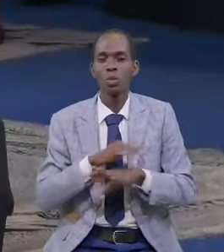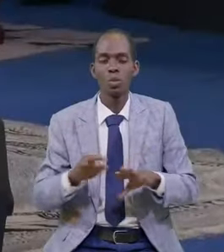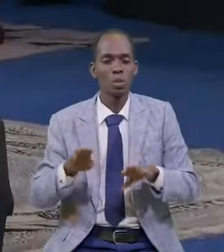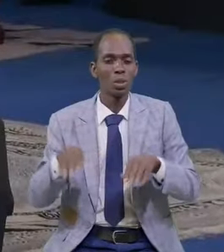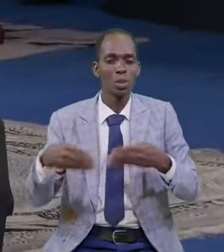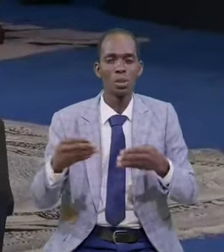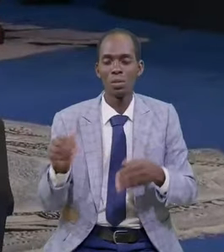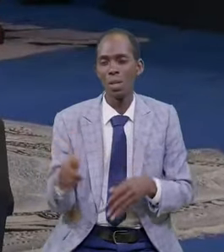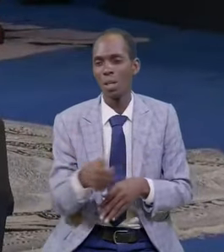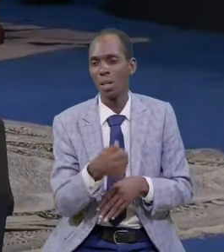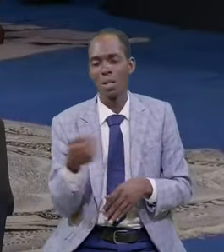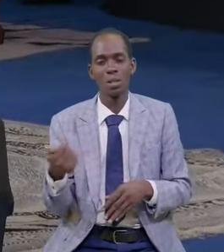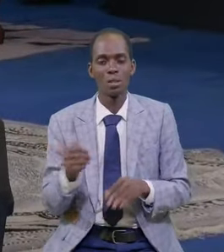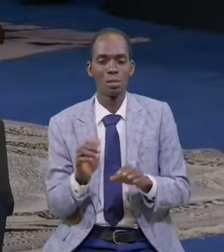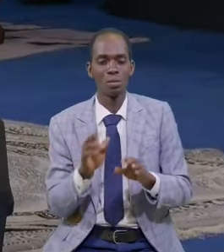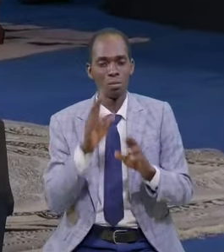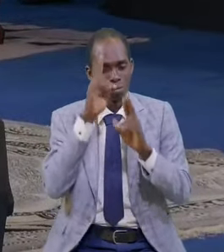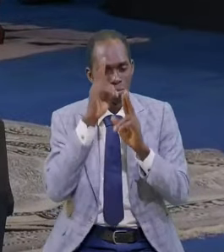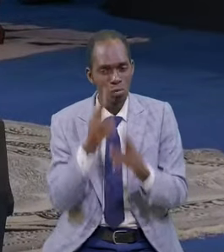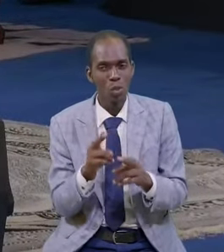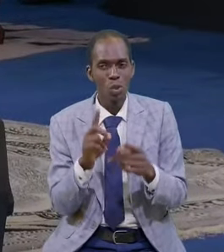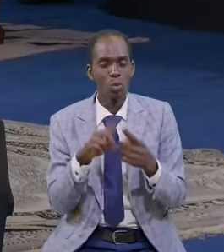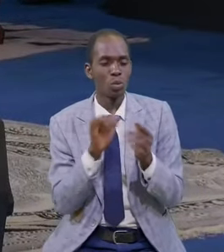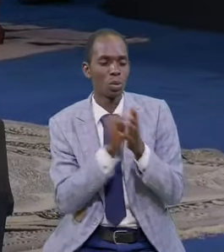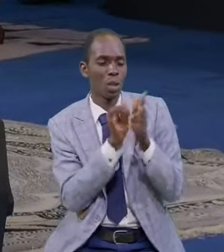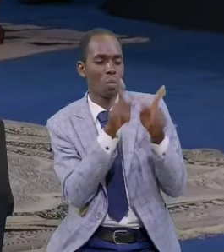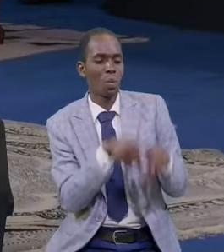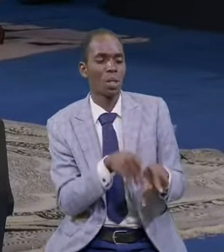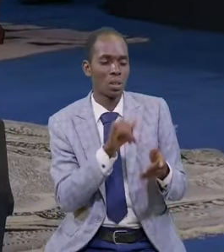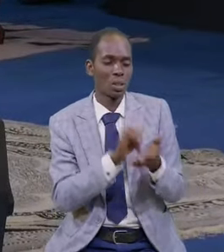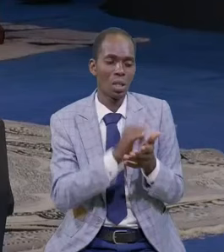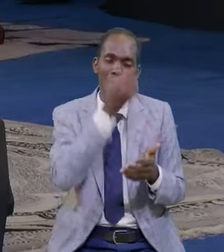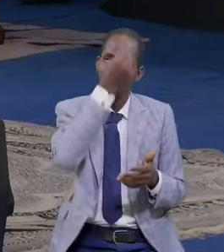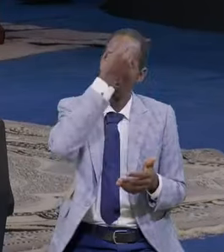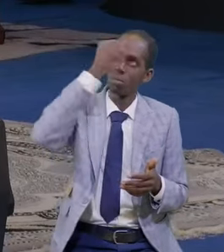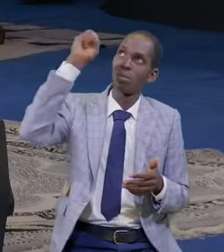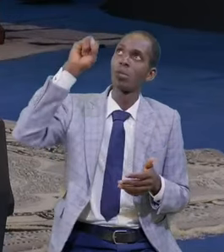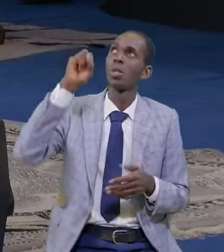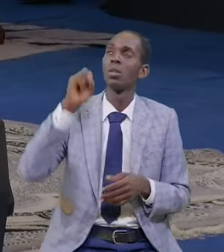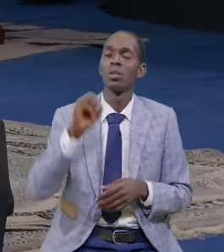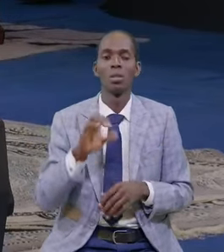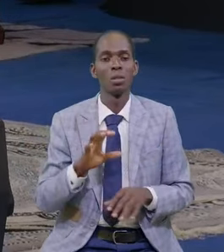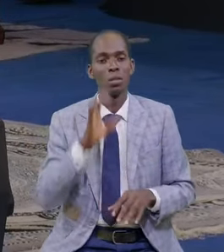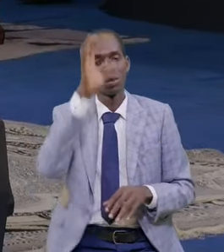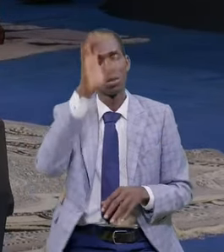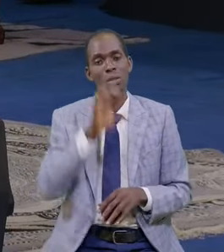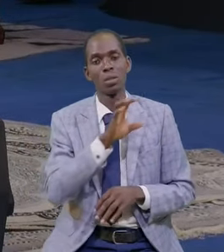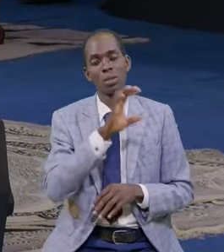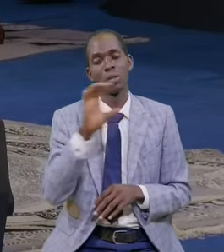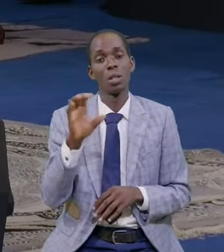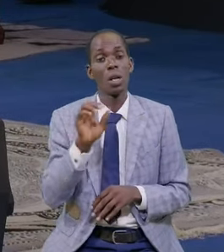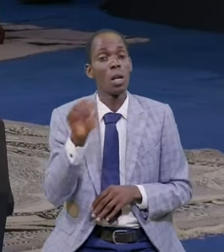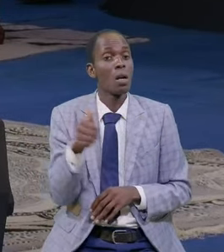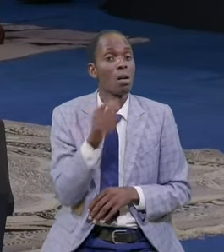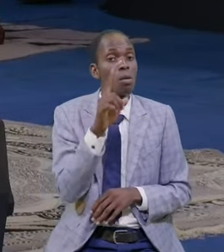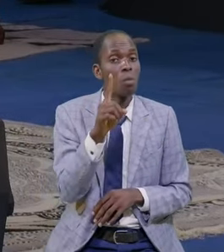honor to the one who dishonors Calvary anyone because whosoever